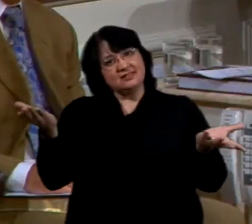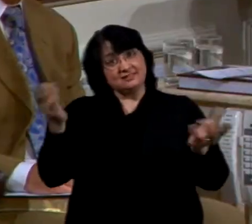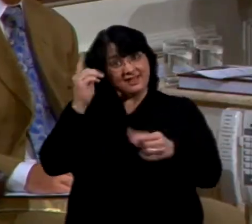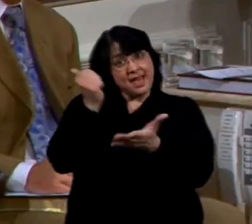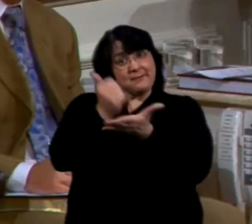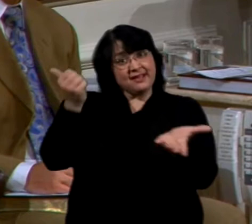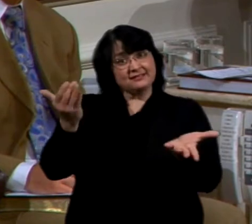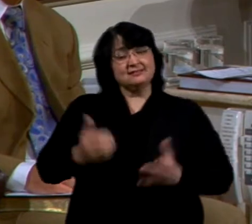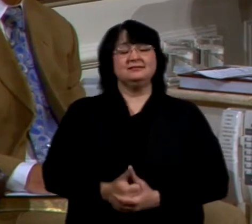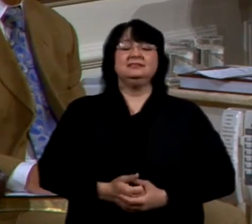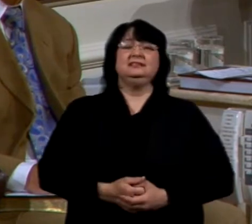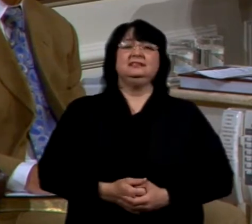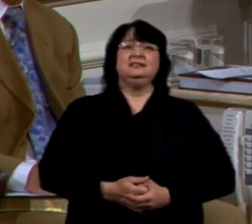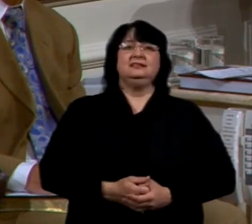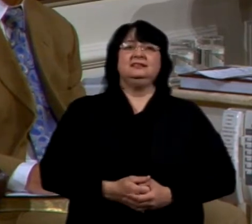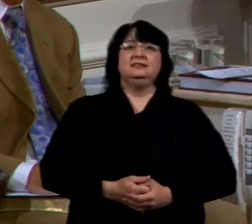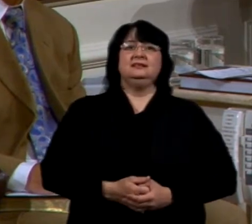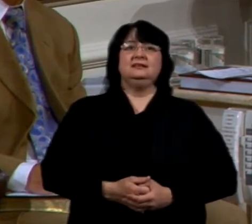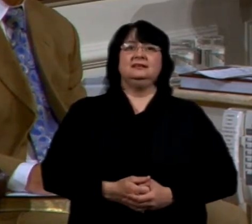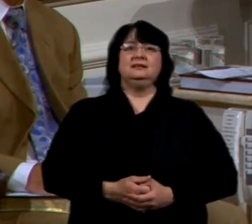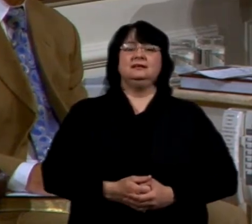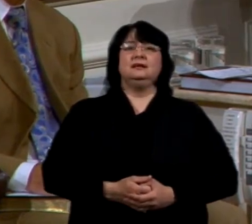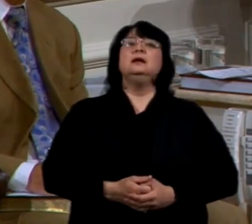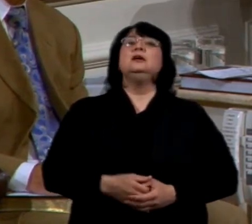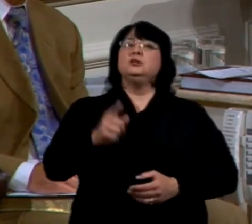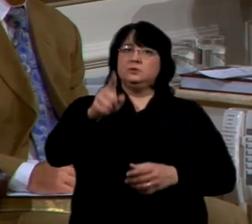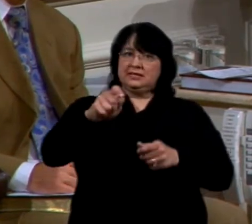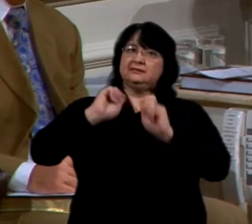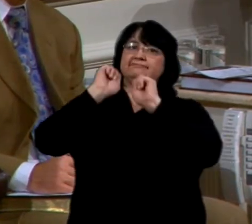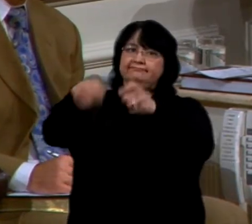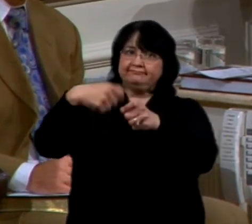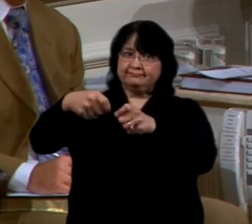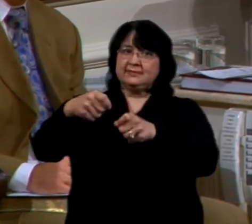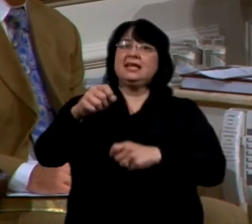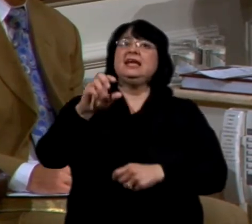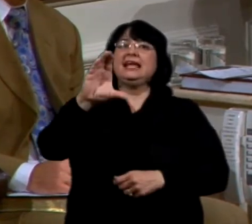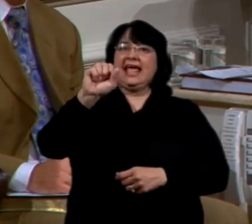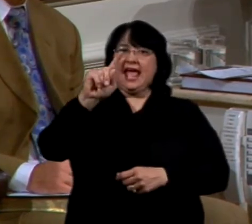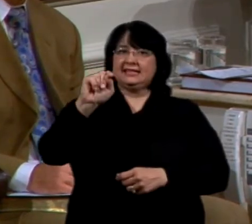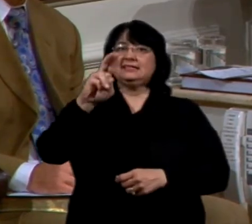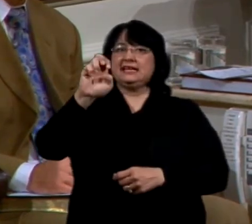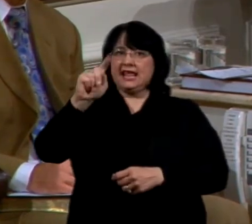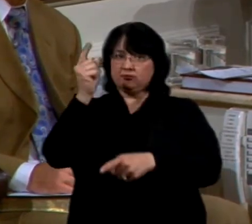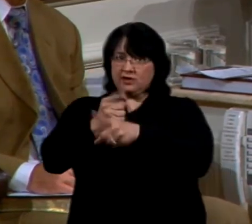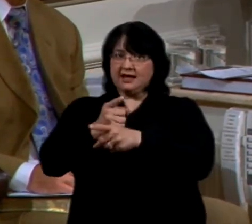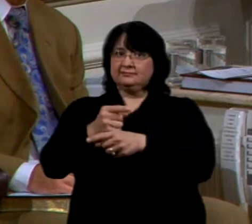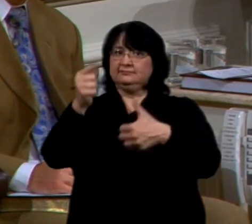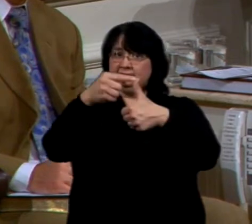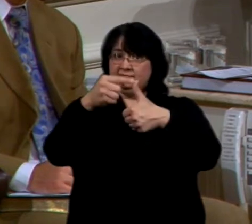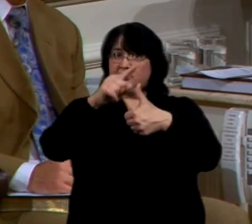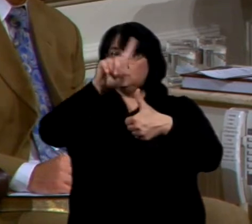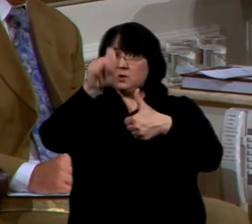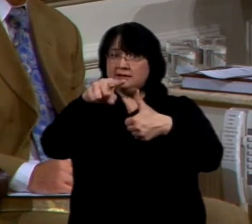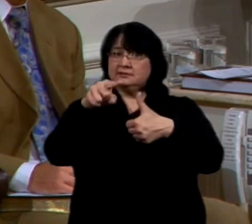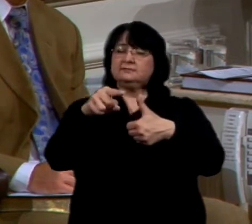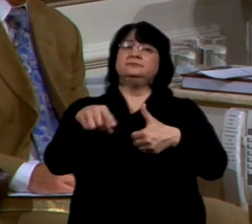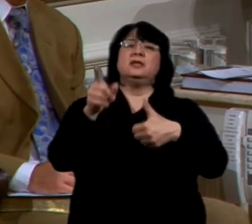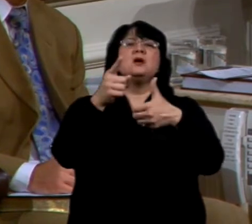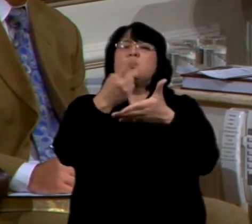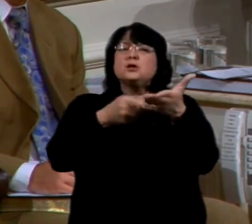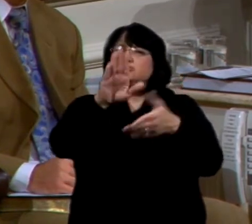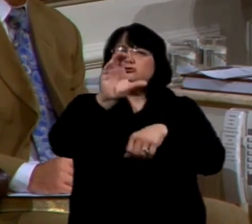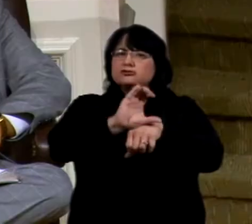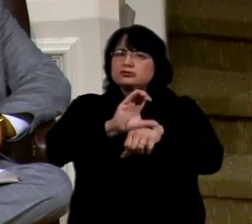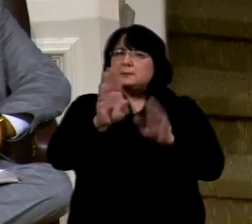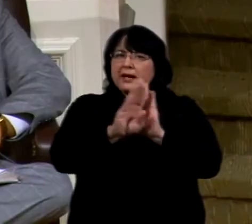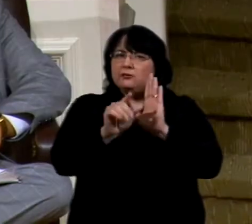Amen? So cast the net right. And first question, what is your church background?